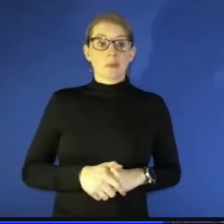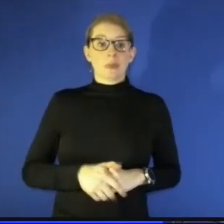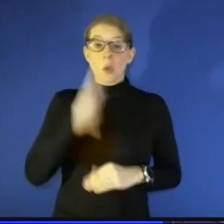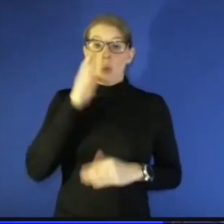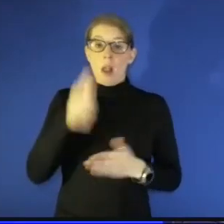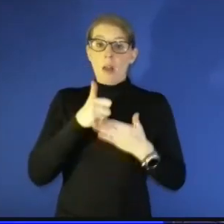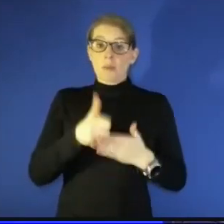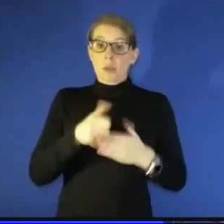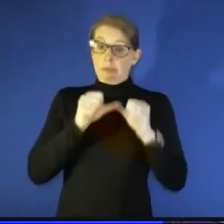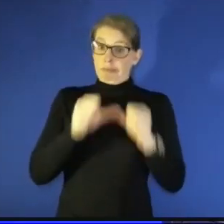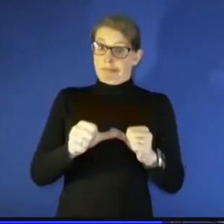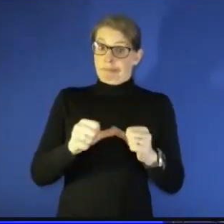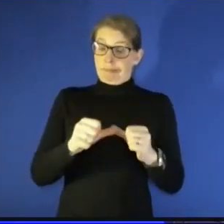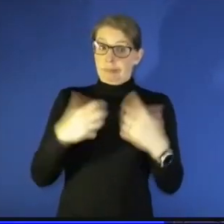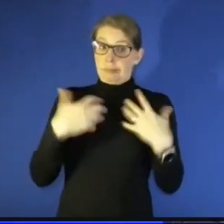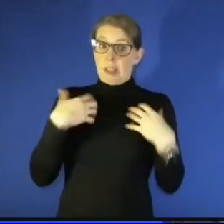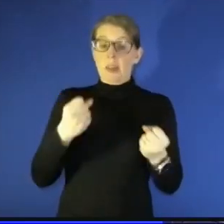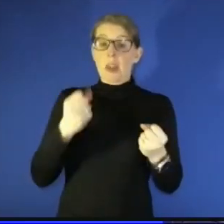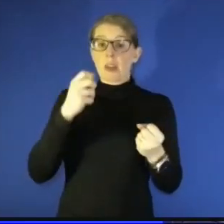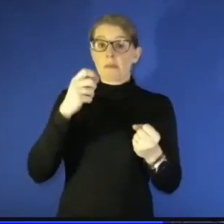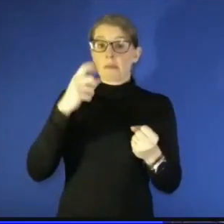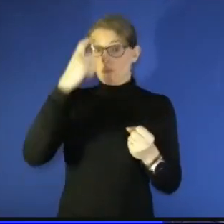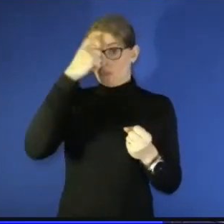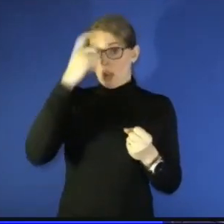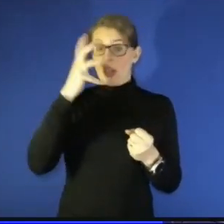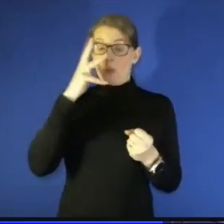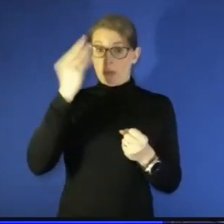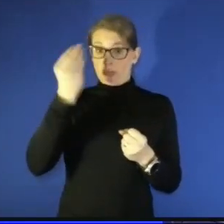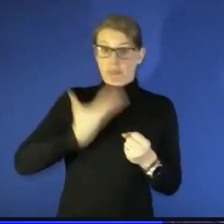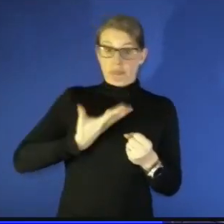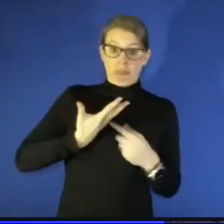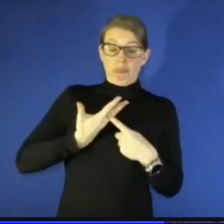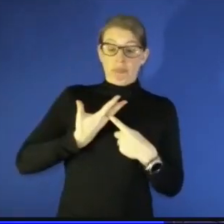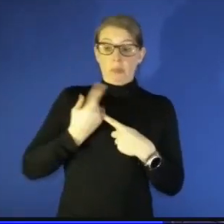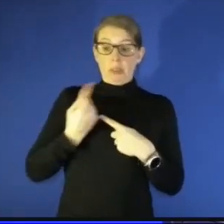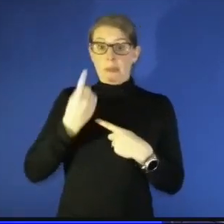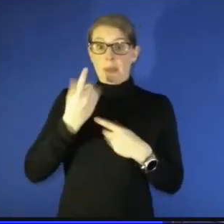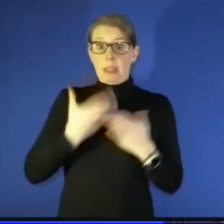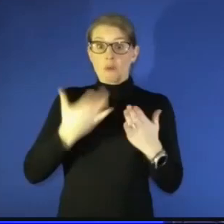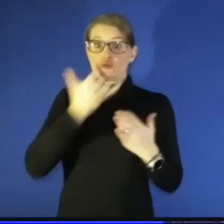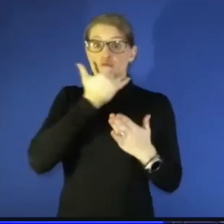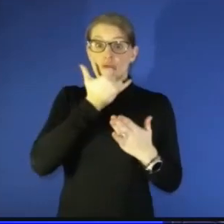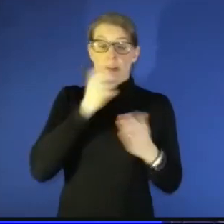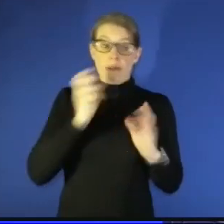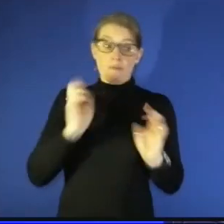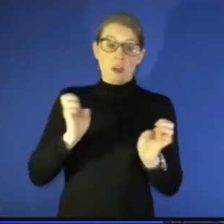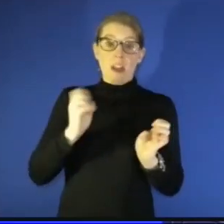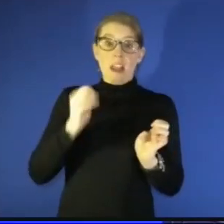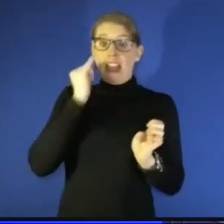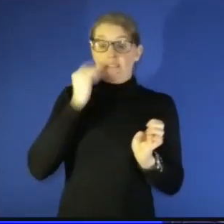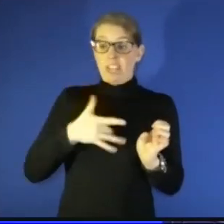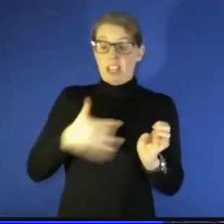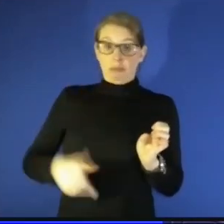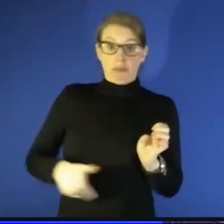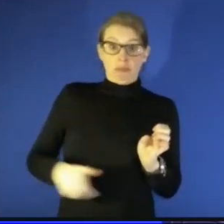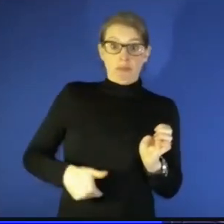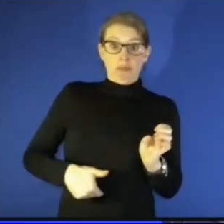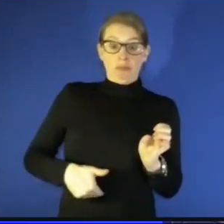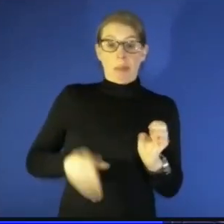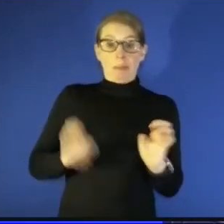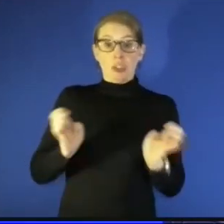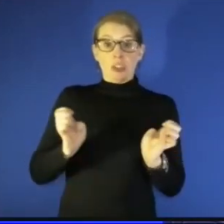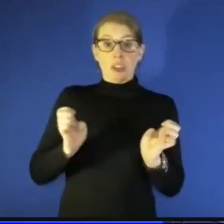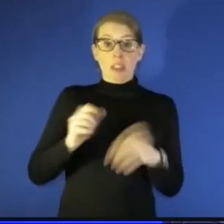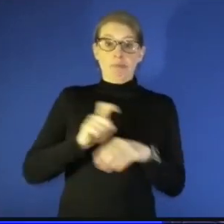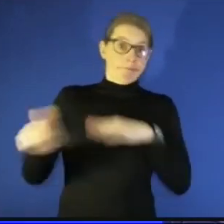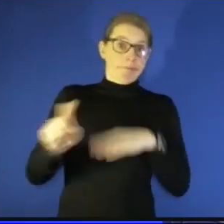there's something wrong and there's something emergency. If that's the case, don't hesitate to call 911. But for the most part, it's a precious thing.